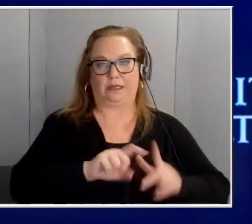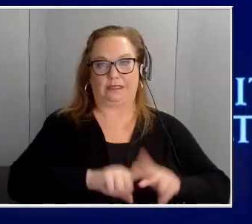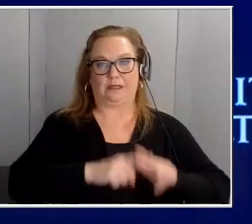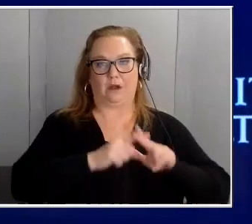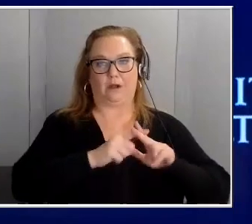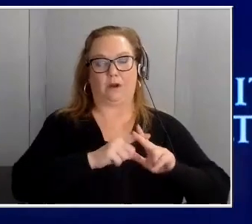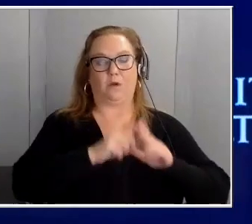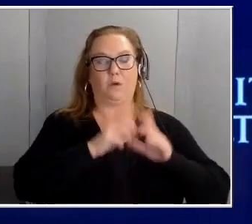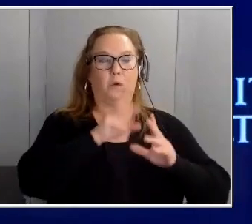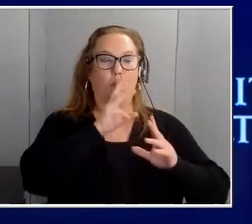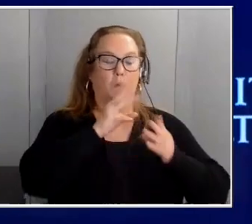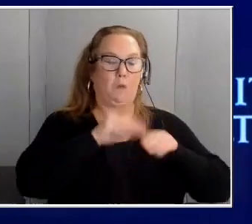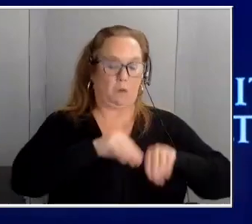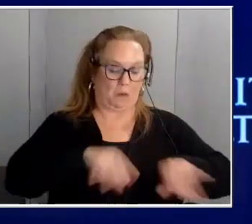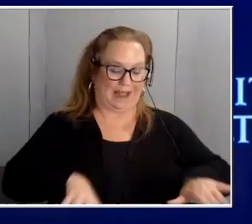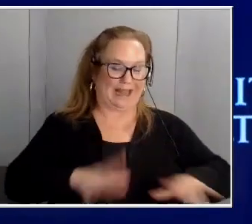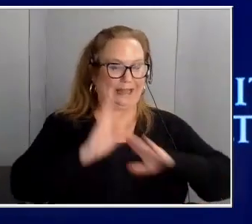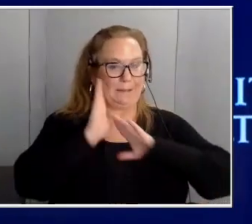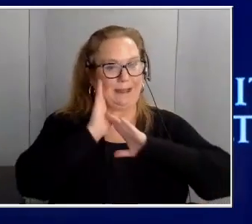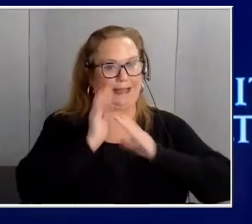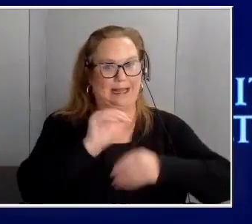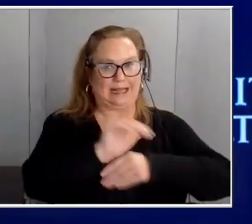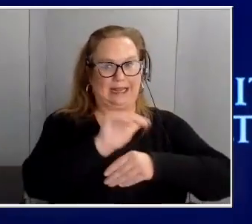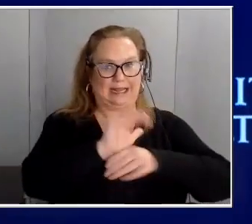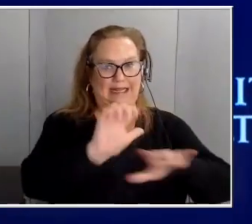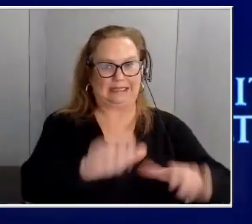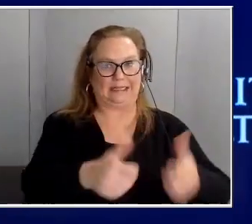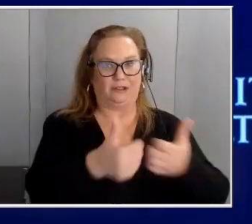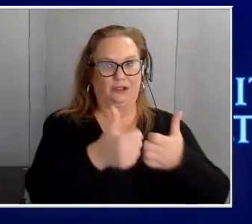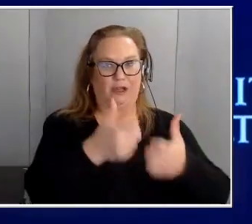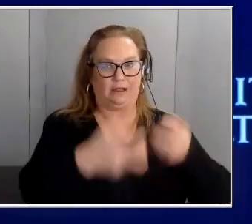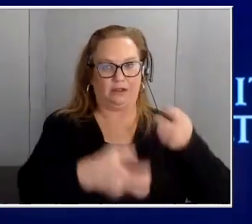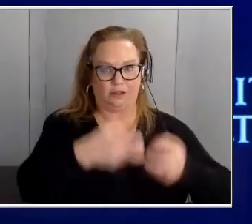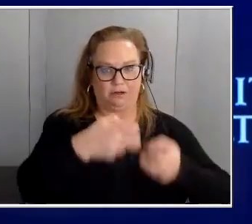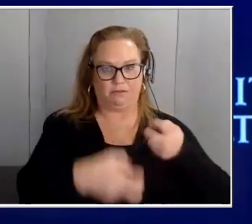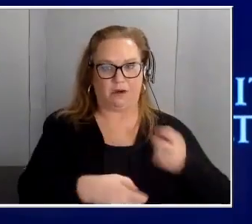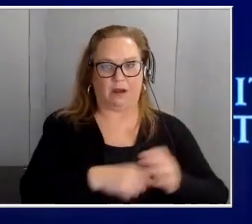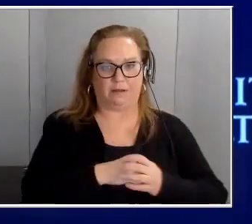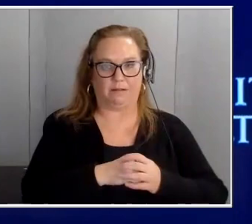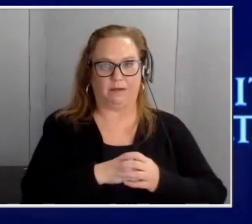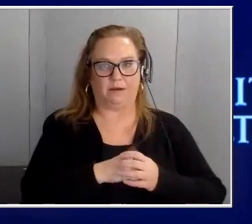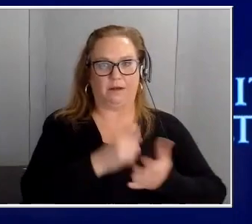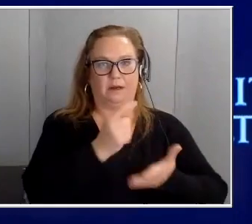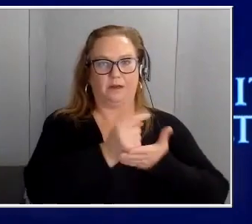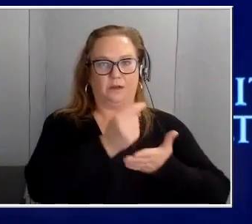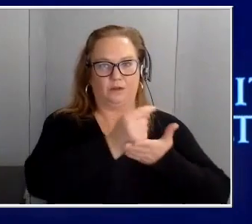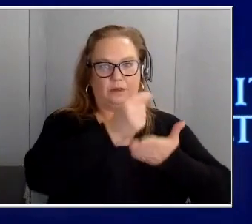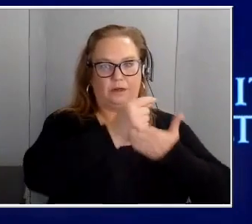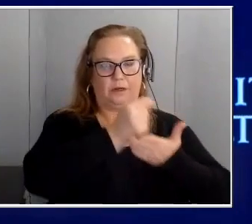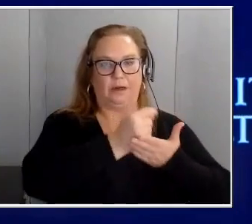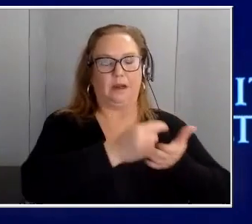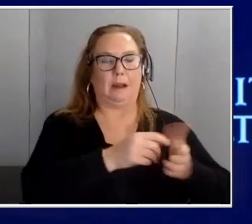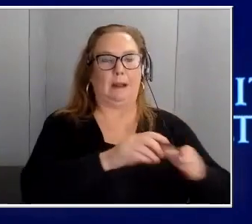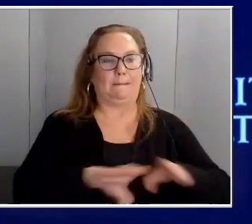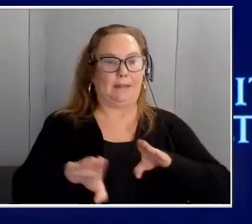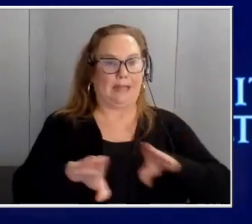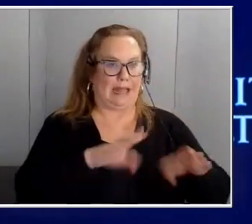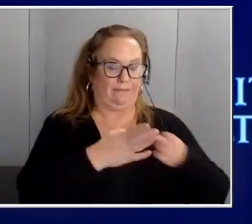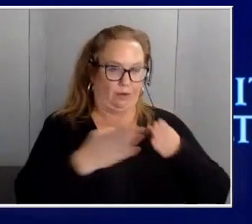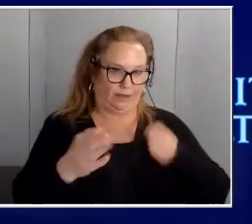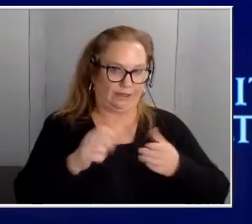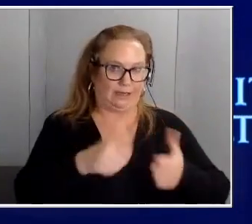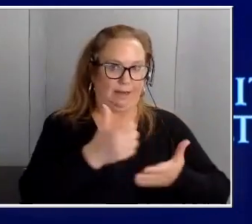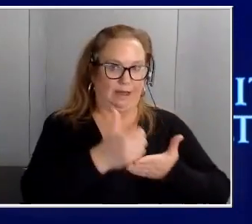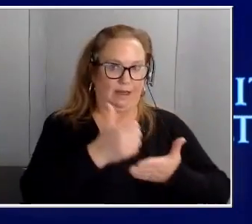again at night. And it's a really challenging problem to treat, I must say. And so a lot of behavioral things can be helpful,